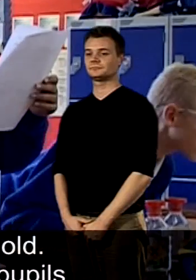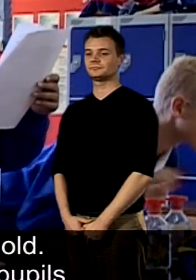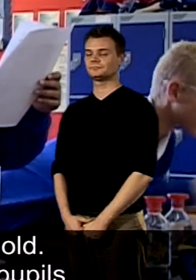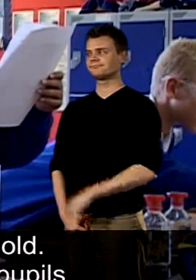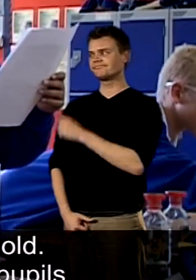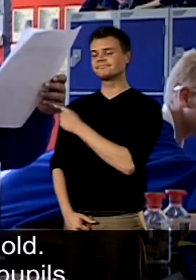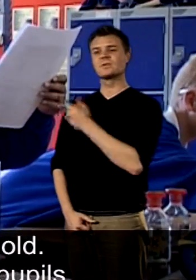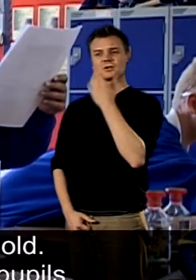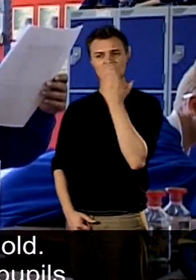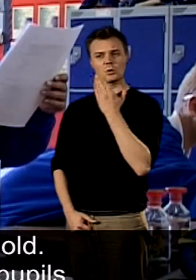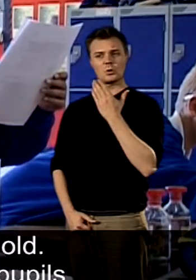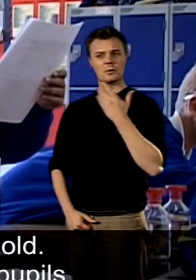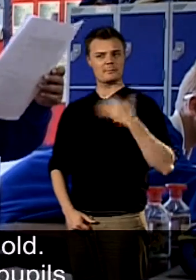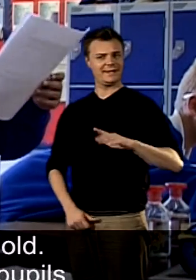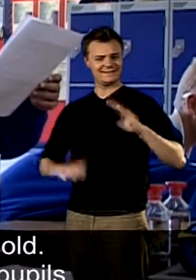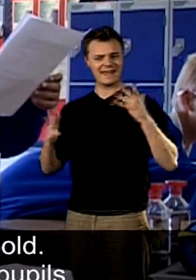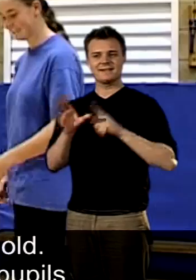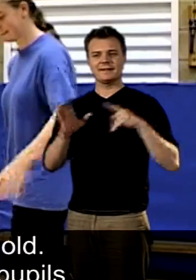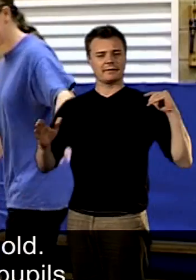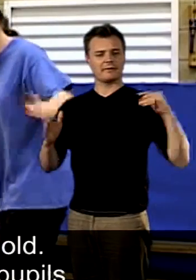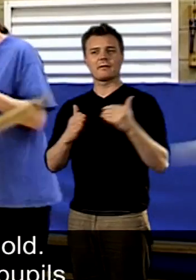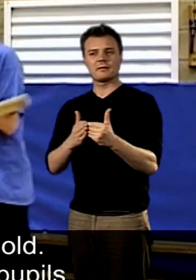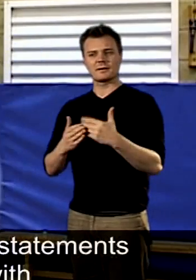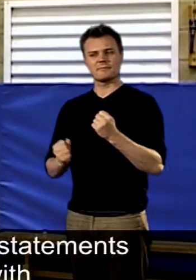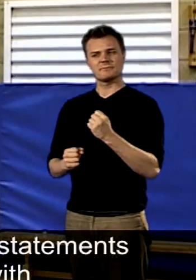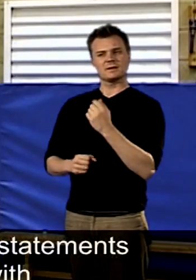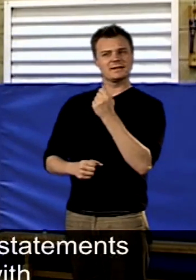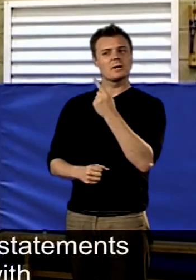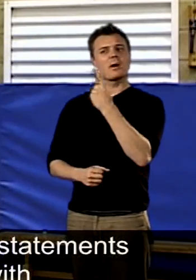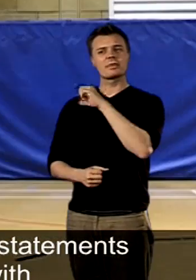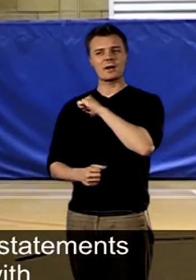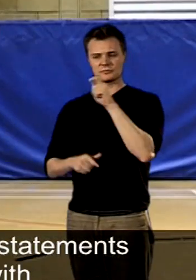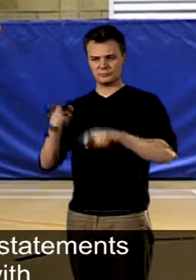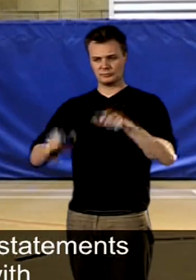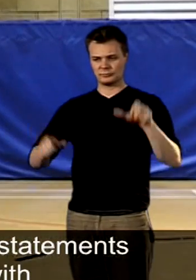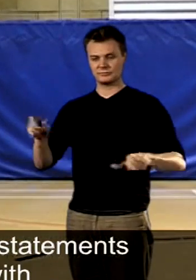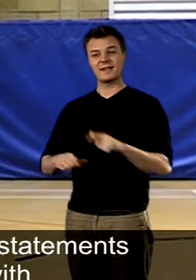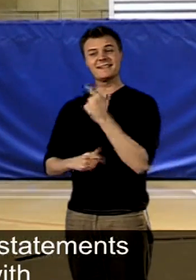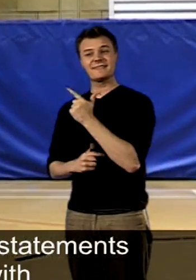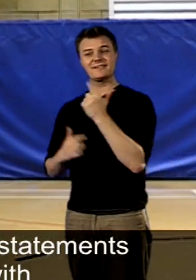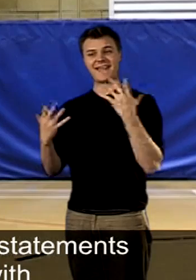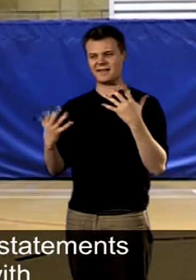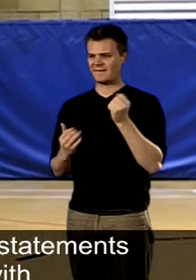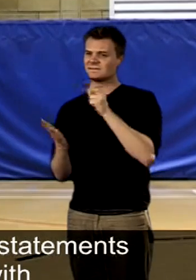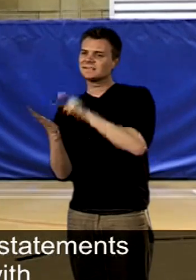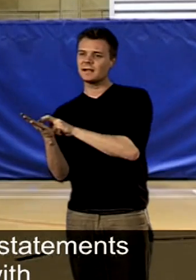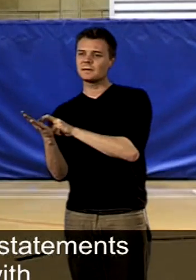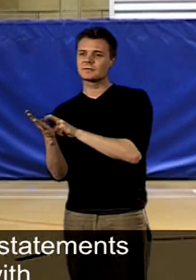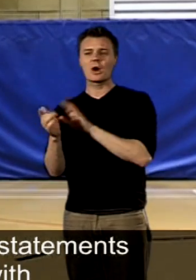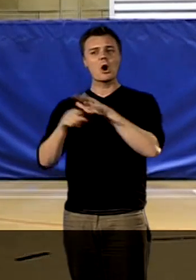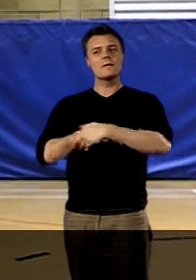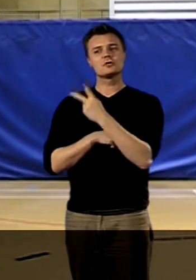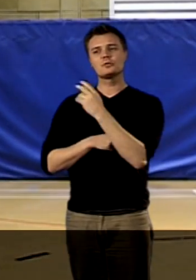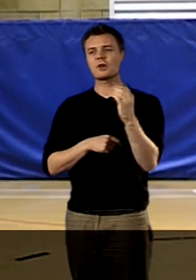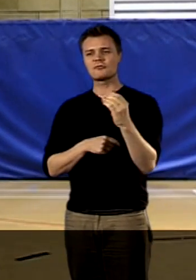Filsham Valley School is 10 years old. The school has nearly 1,000 pupils, including 78 pupils with statements, and well over 200